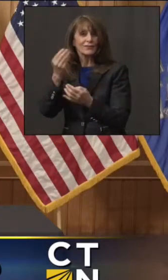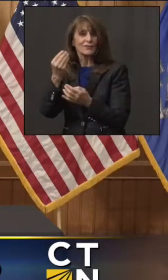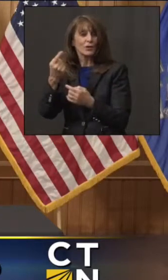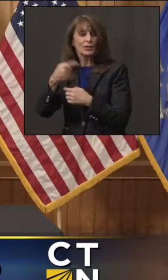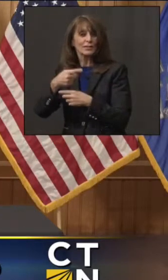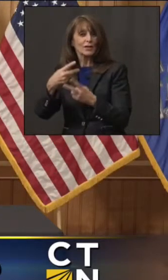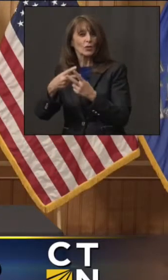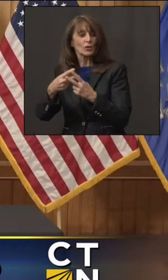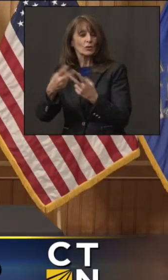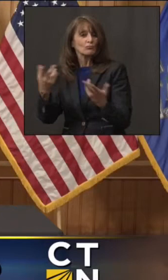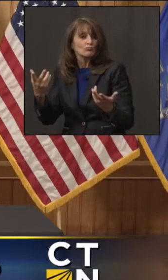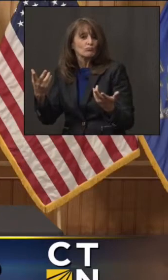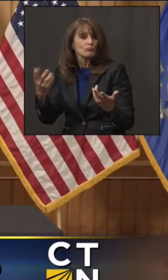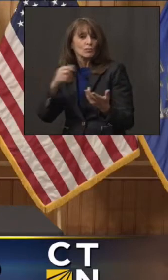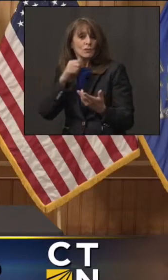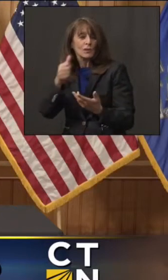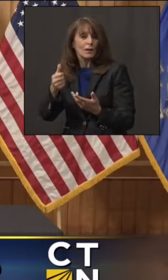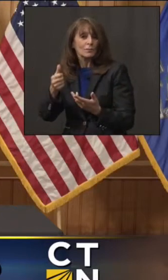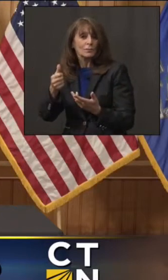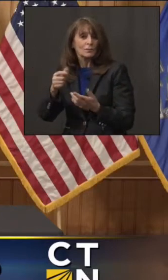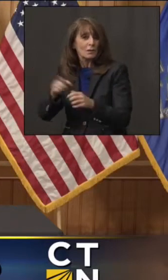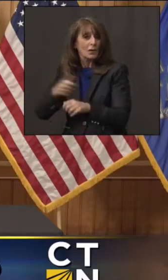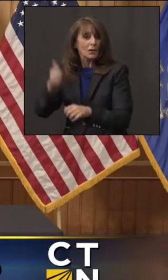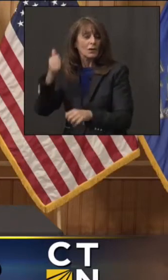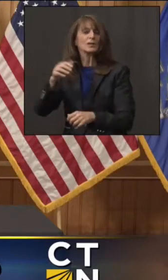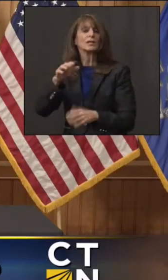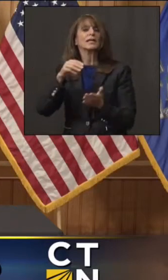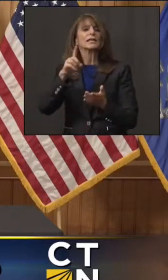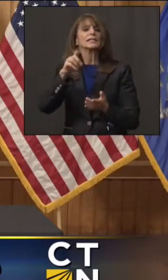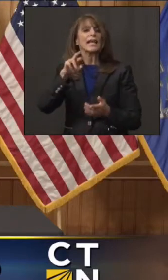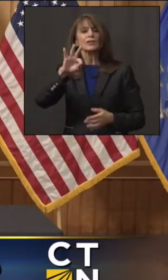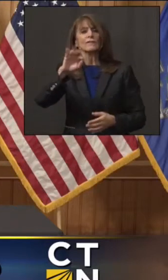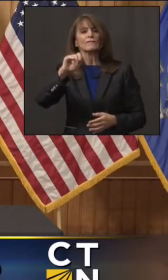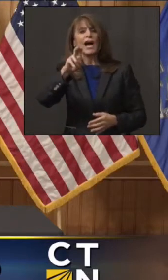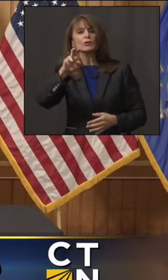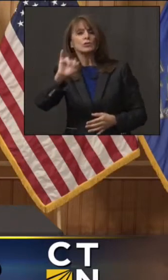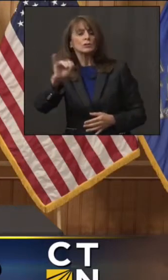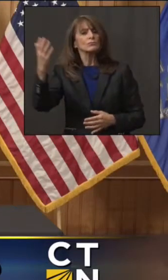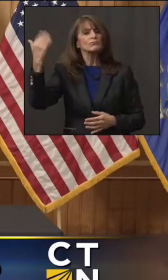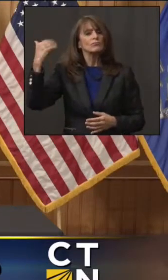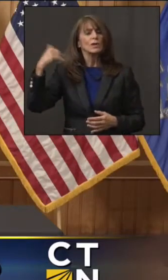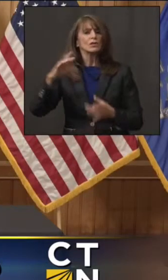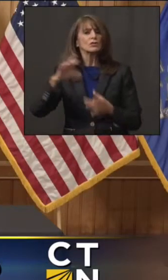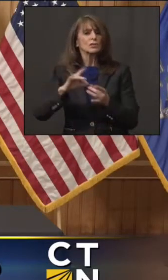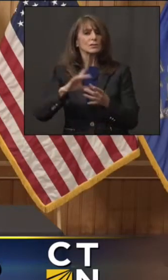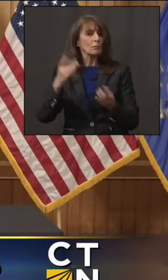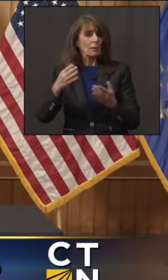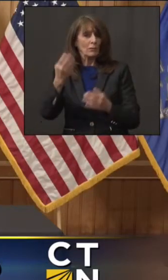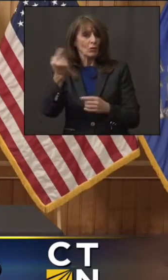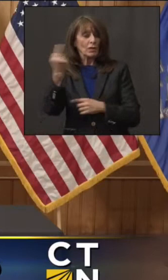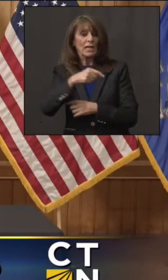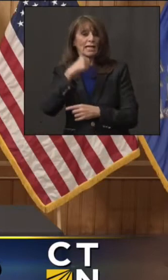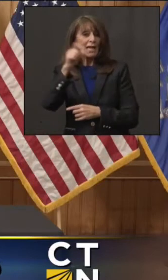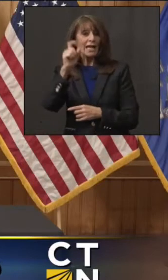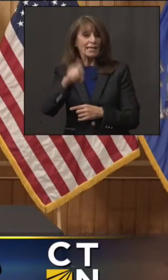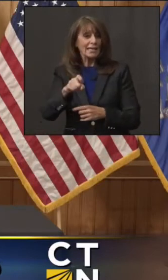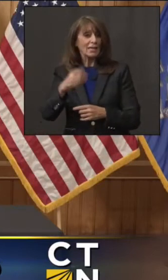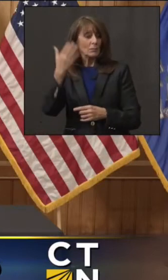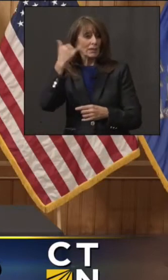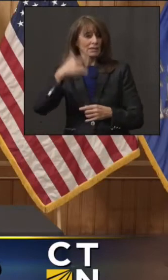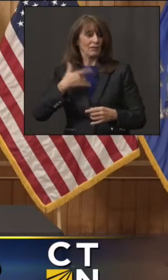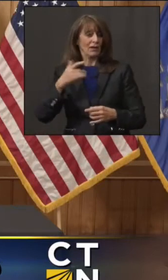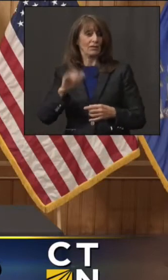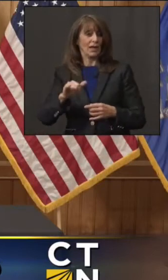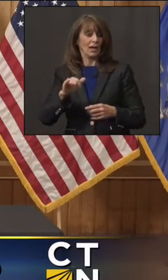Dr. Fauci said the other day he defended a shorter quarantine period on the theory that more people